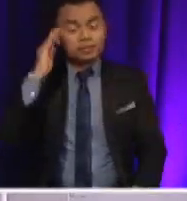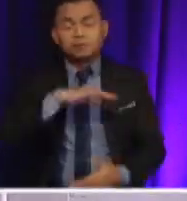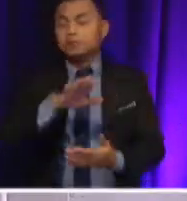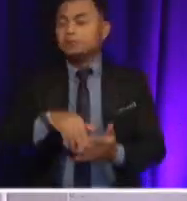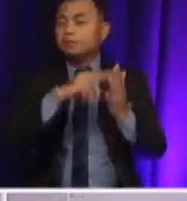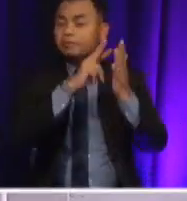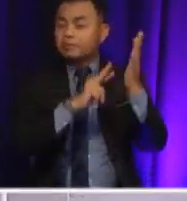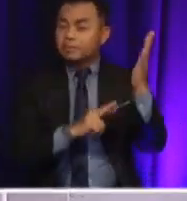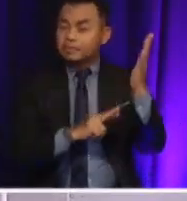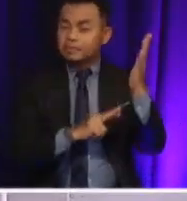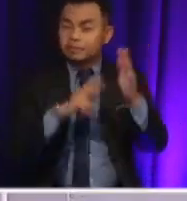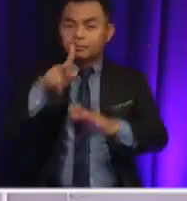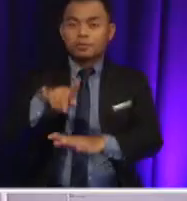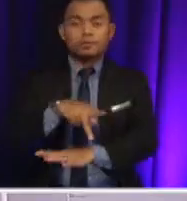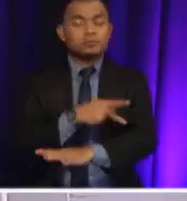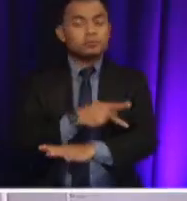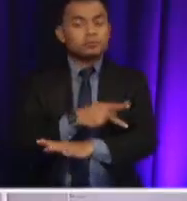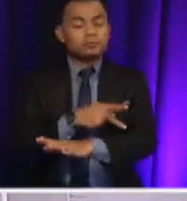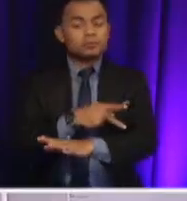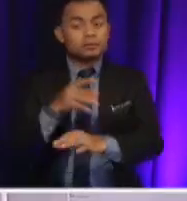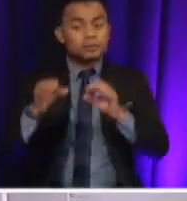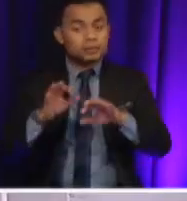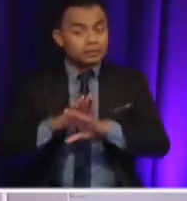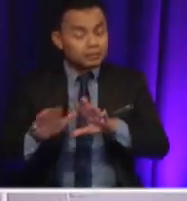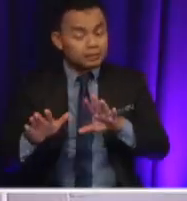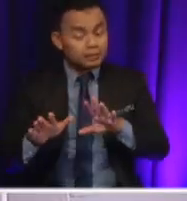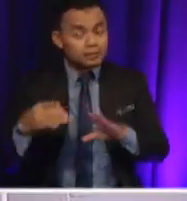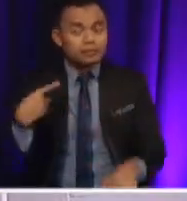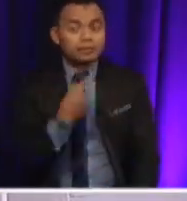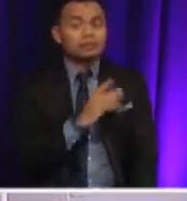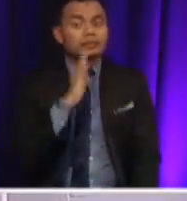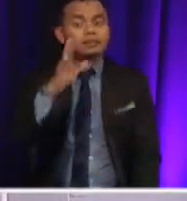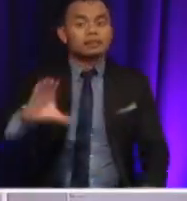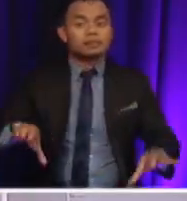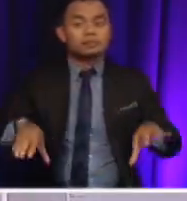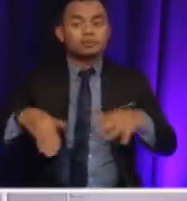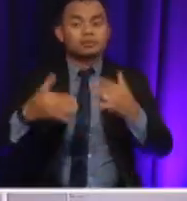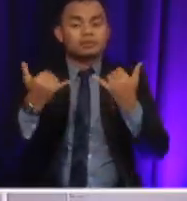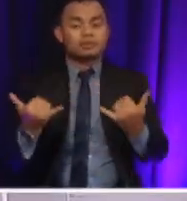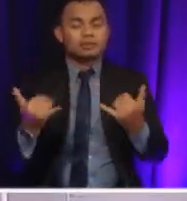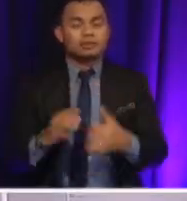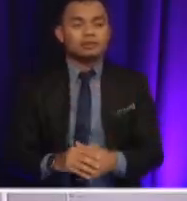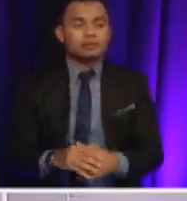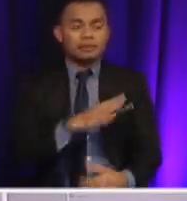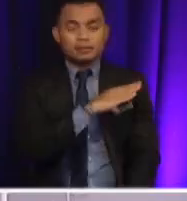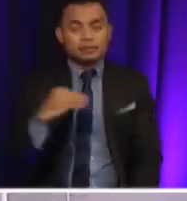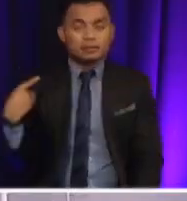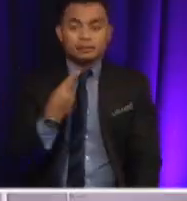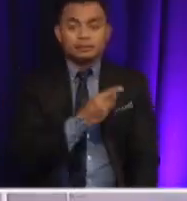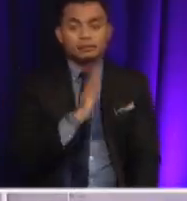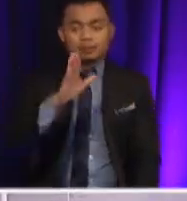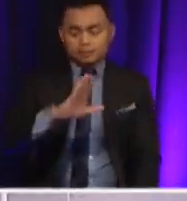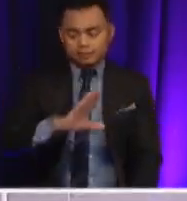then it's time for you to do one. While here at the studio, we are reciting our own poem, and we are finding out a lot of